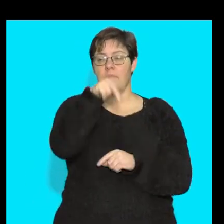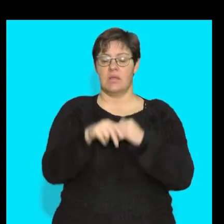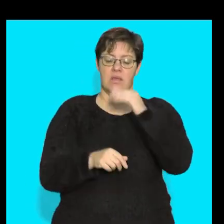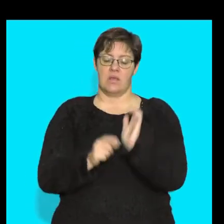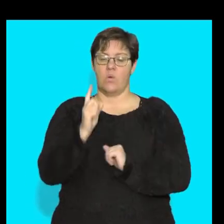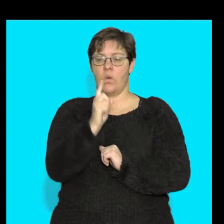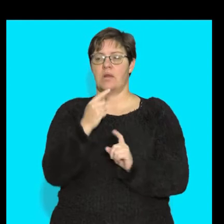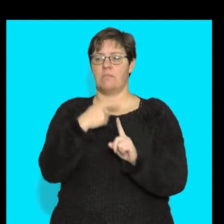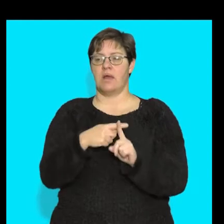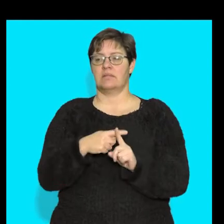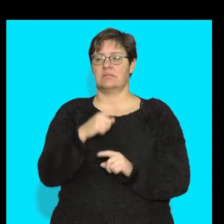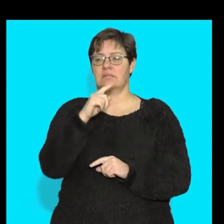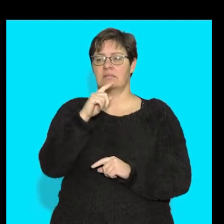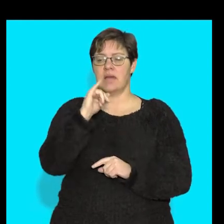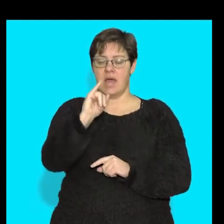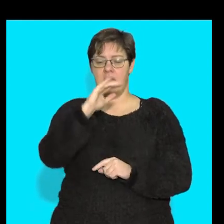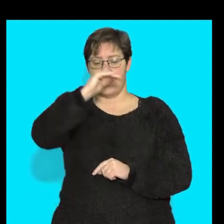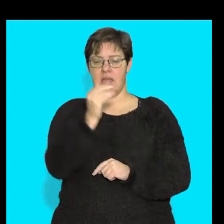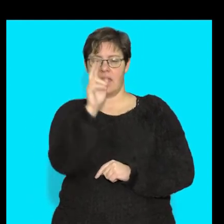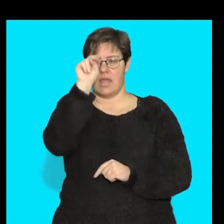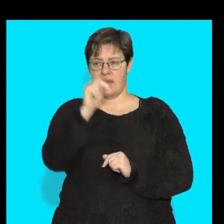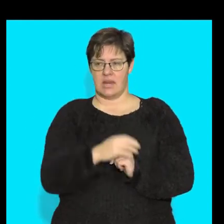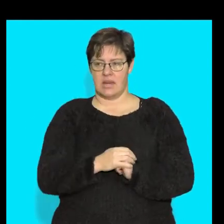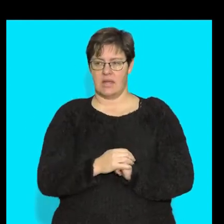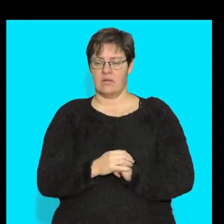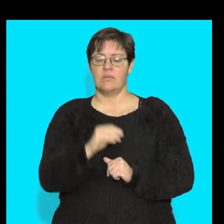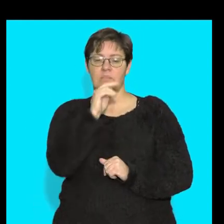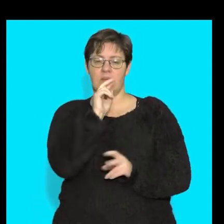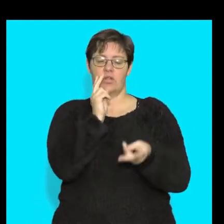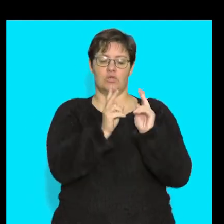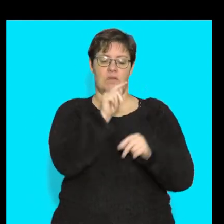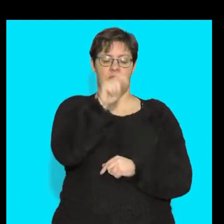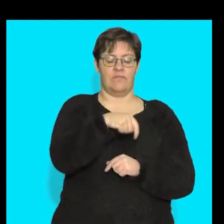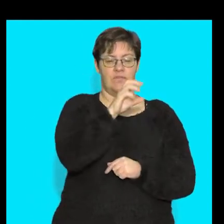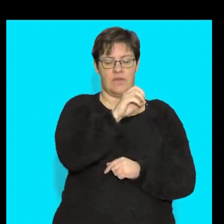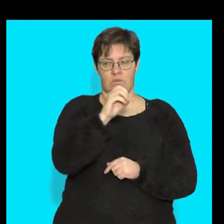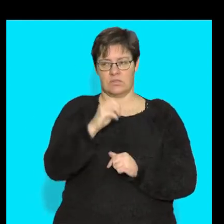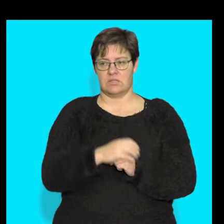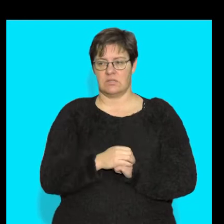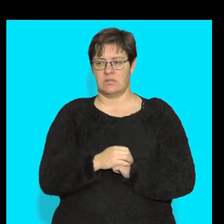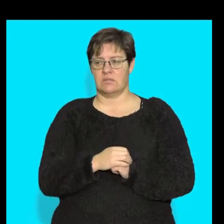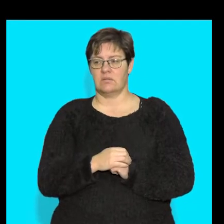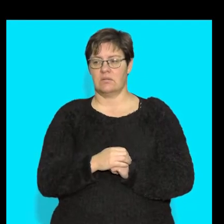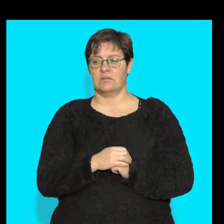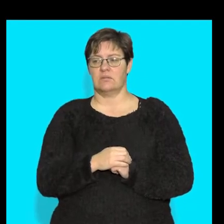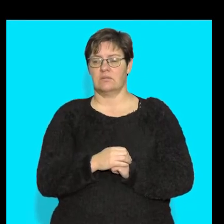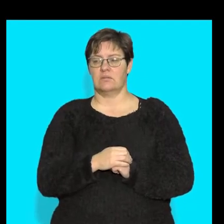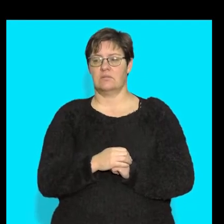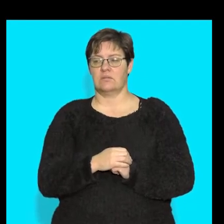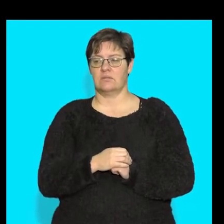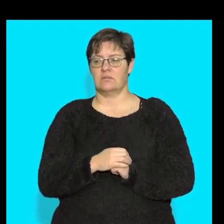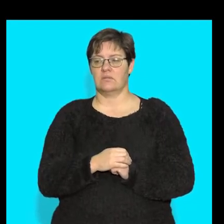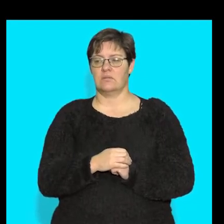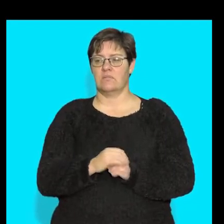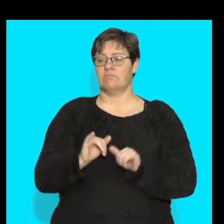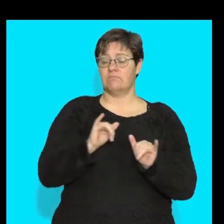I to the exponent of n. And this is 12,000 that we started with. This remained in the bank